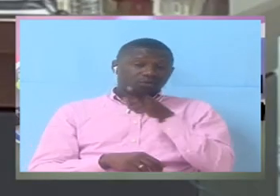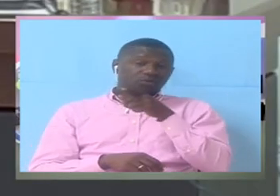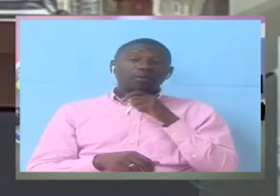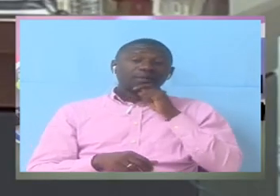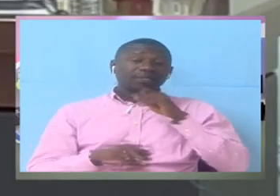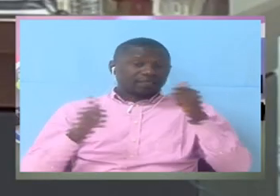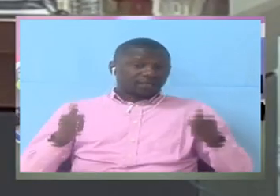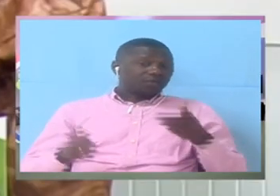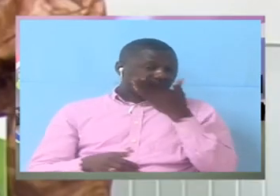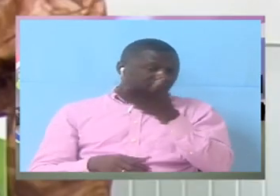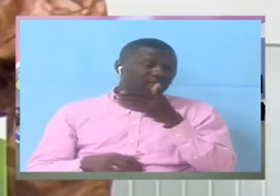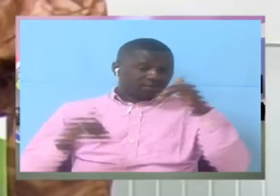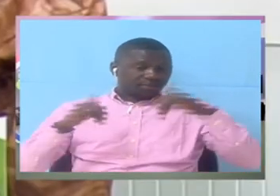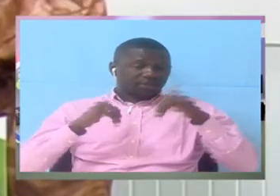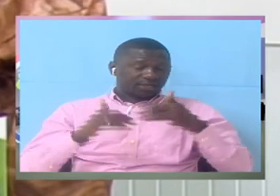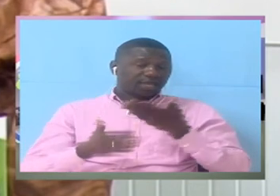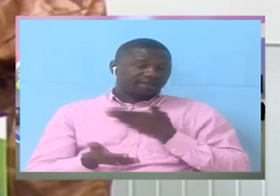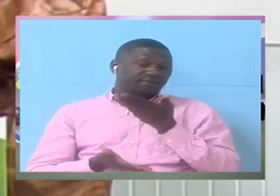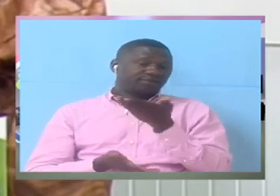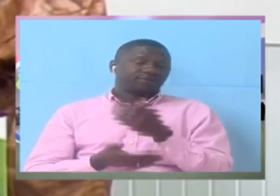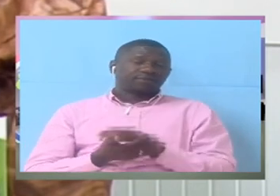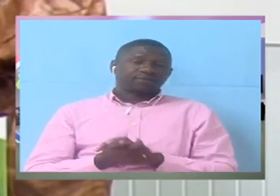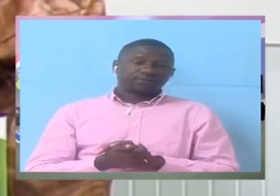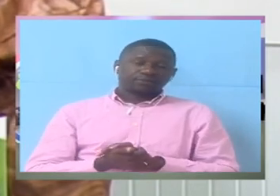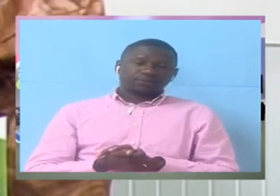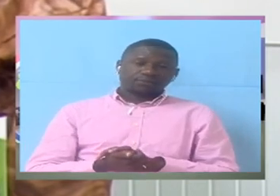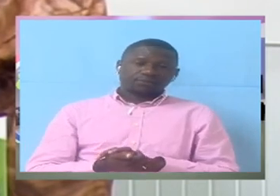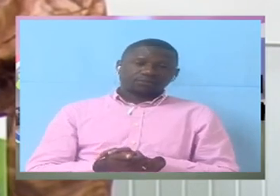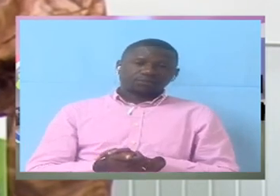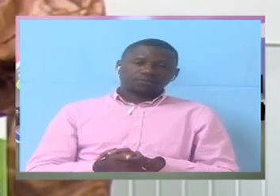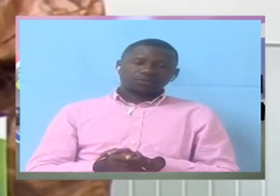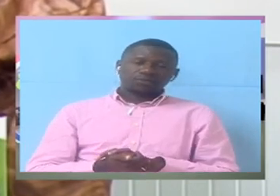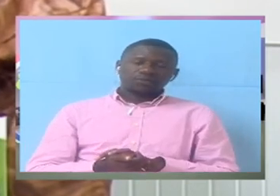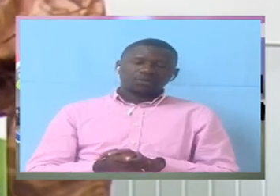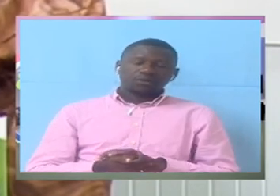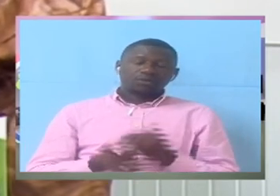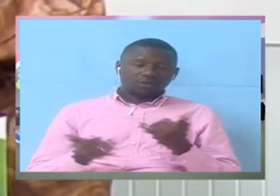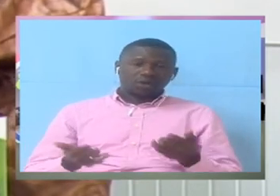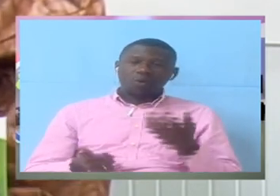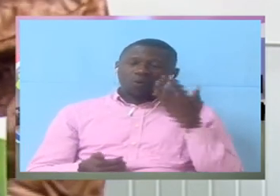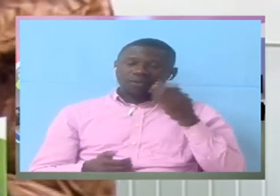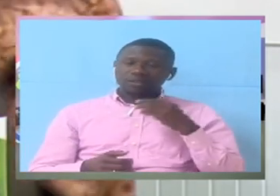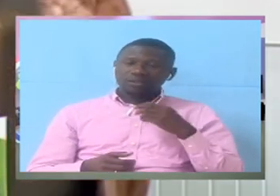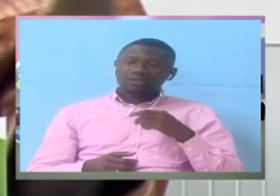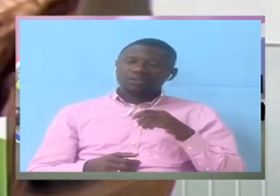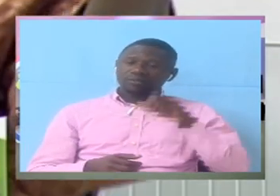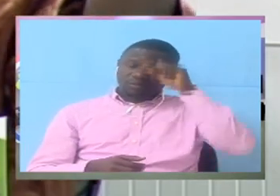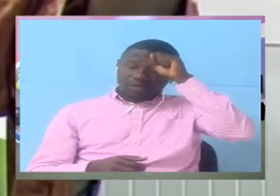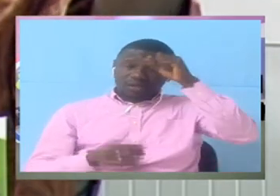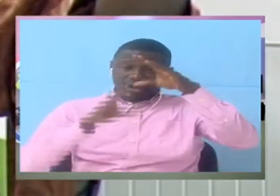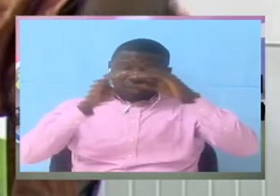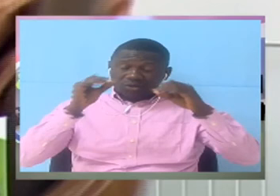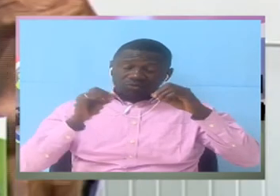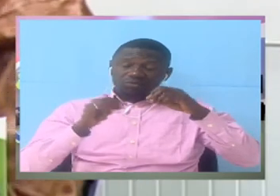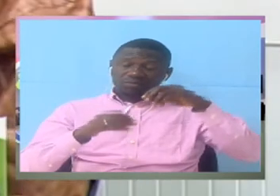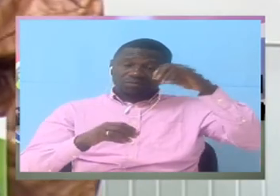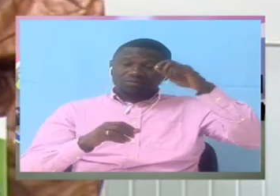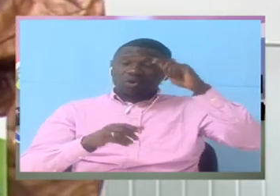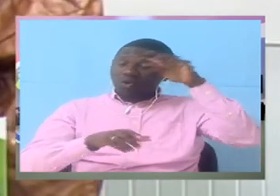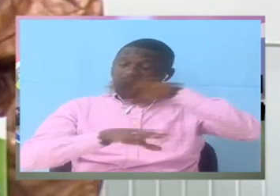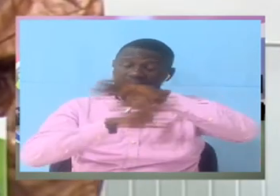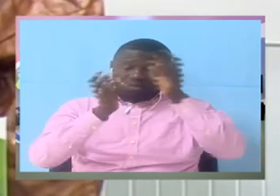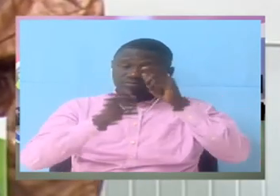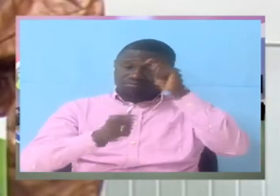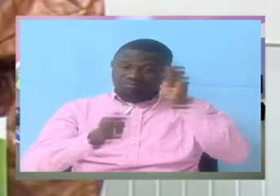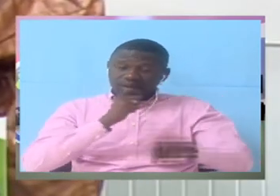So I sign. Now, I bring the mansion obedient. When the mansion was burnt down, advance la purkana ntolbe ma formen.